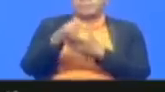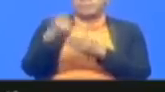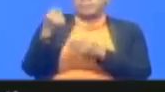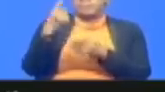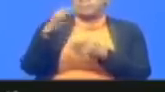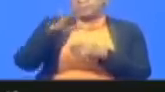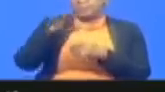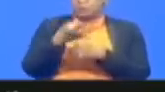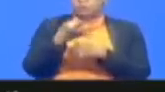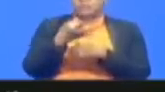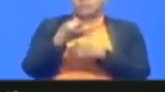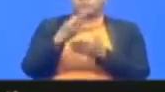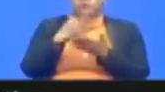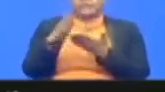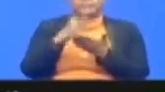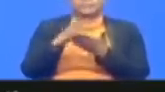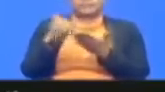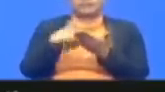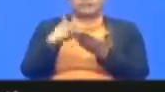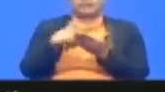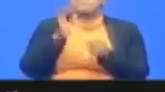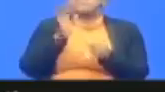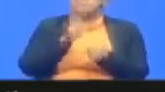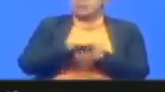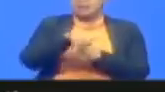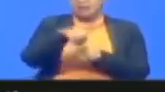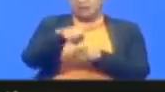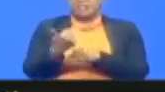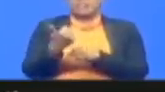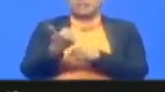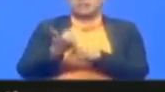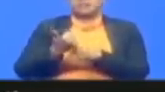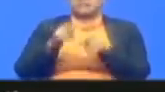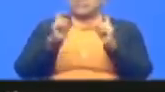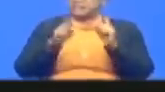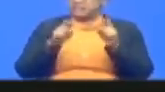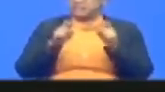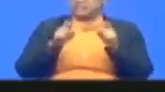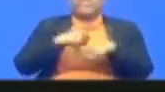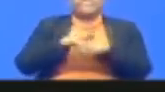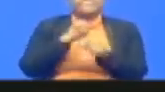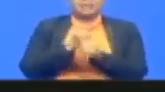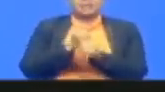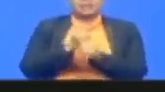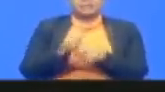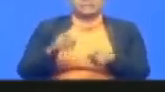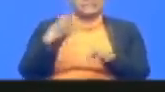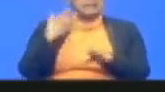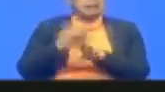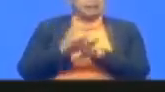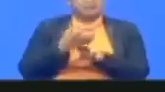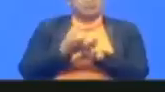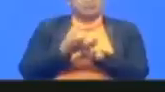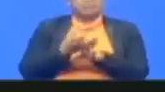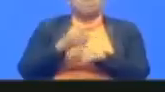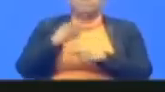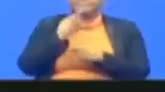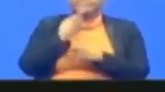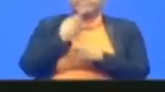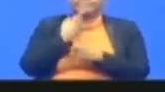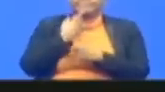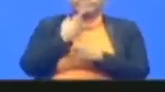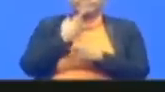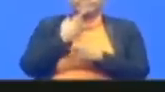and they have many other basic obligations which make the mathematics difficult to make sense. She says they get